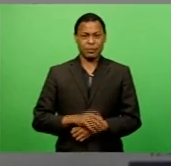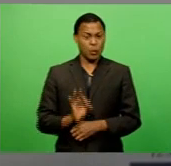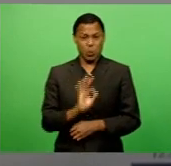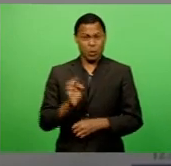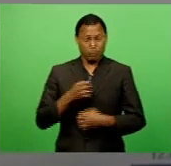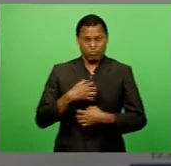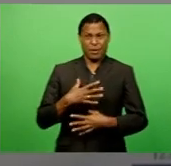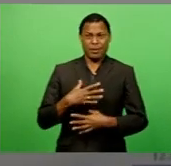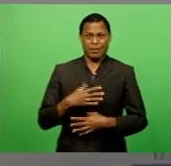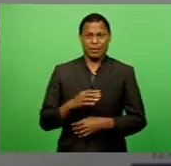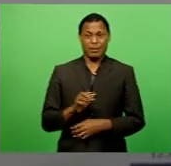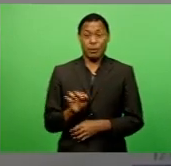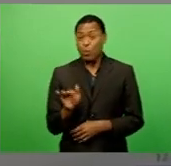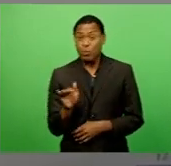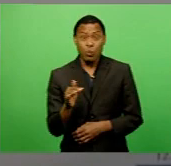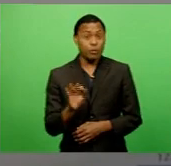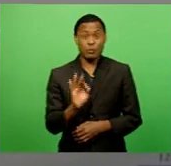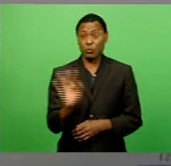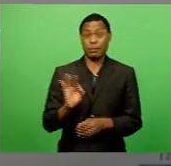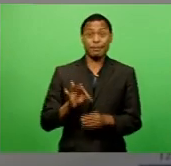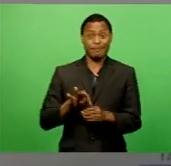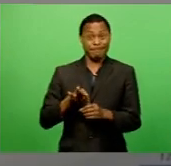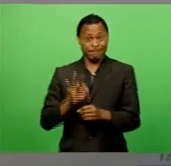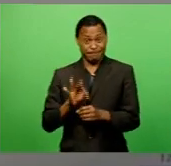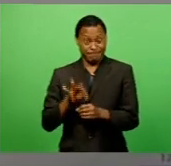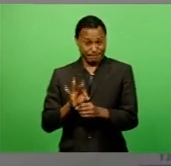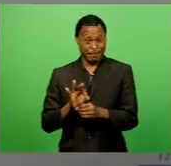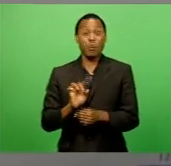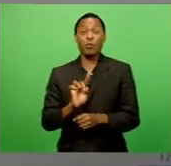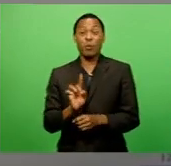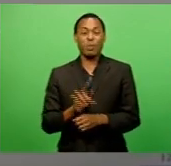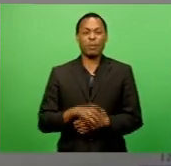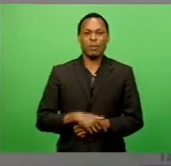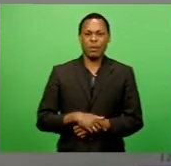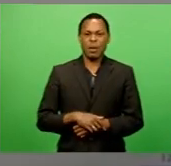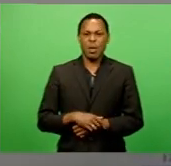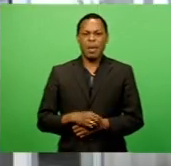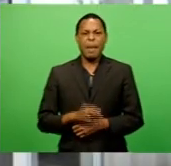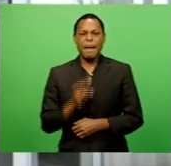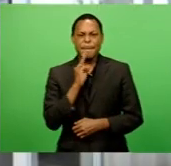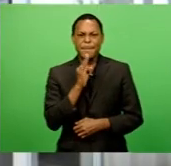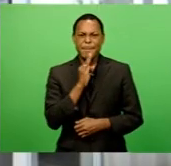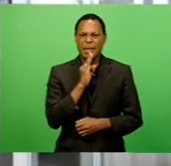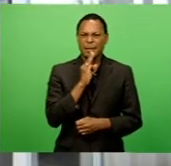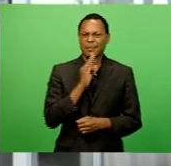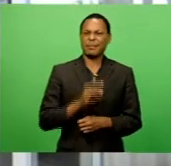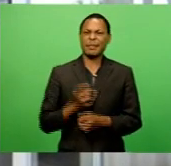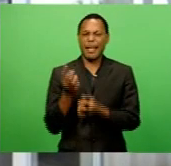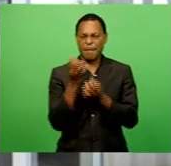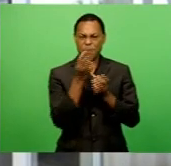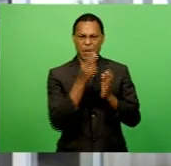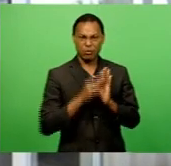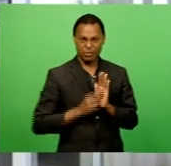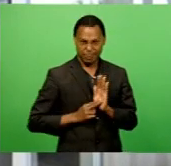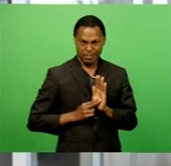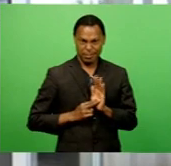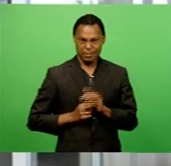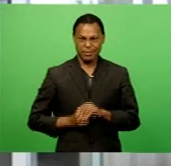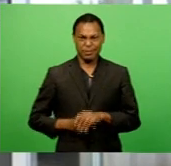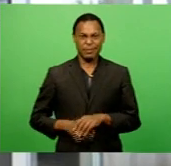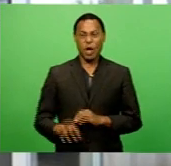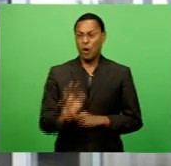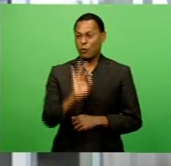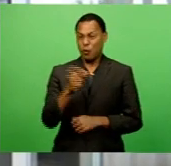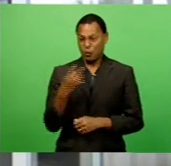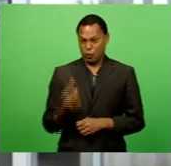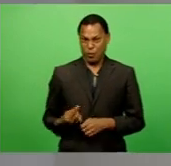did not vote rely on social media, because social media does peddle a lot of misinformation about what's happening not only in our country